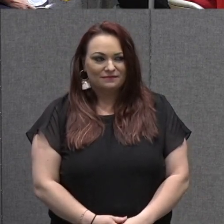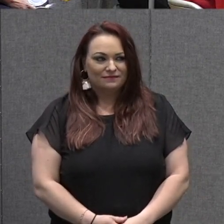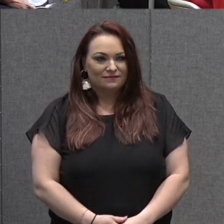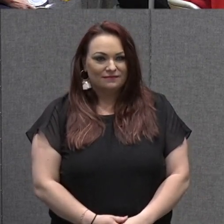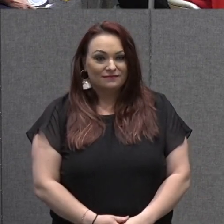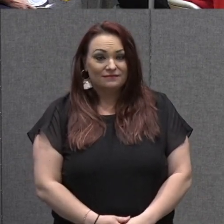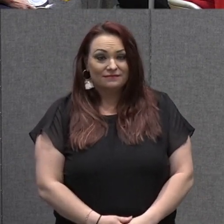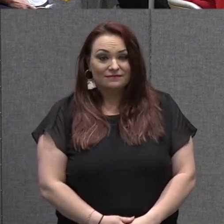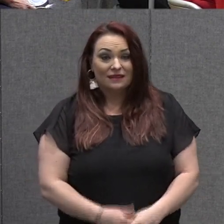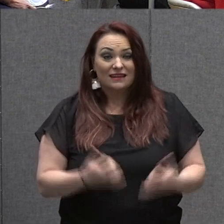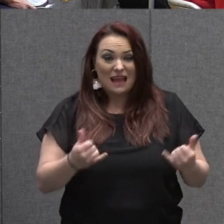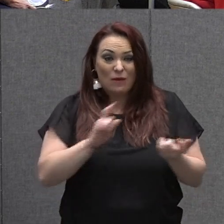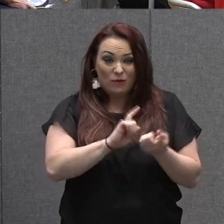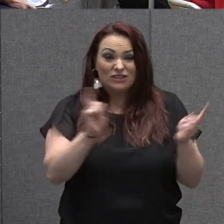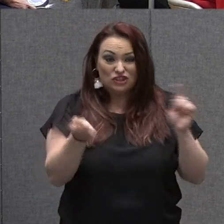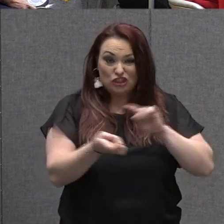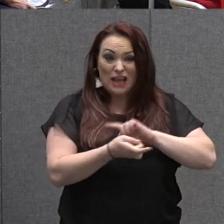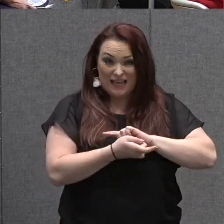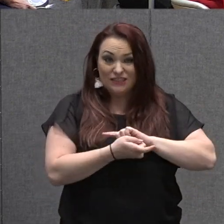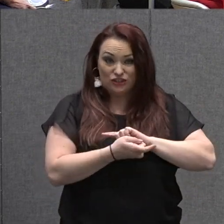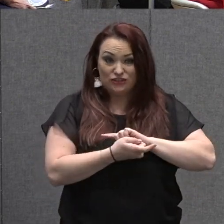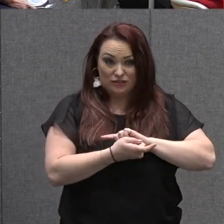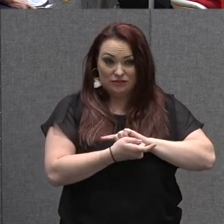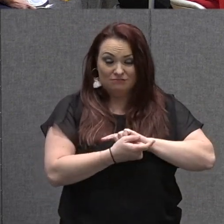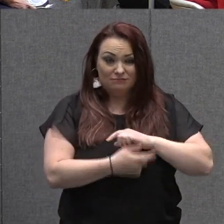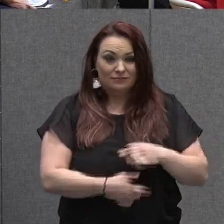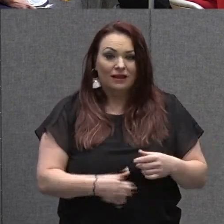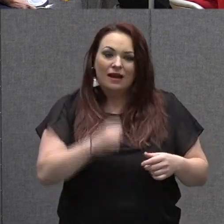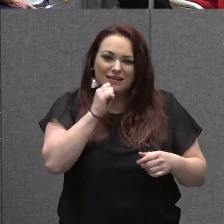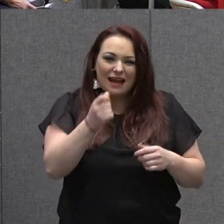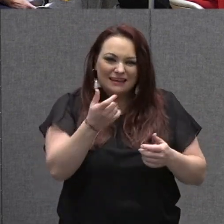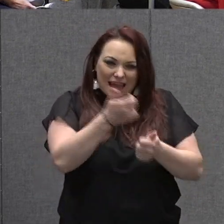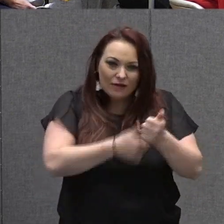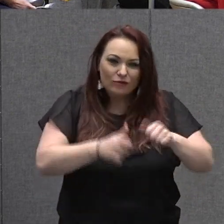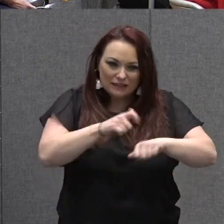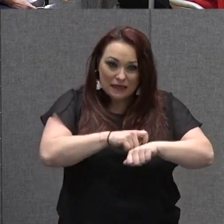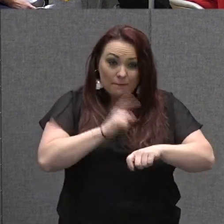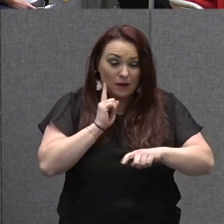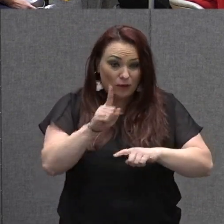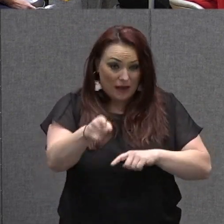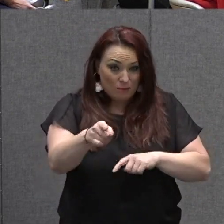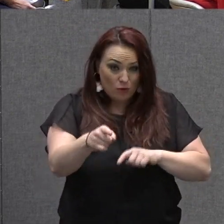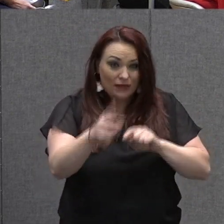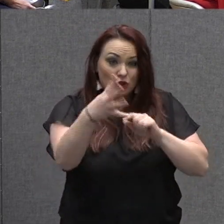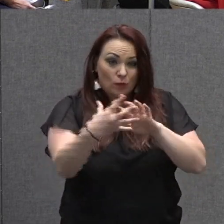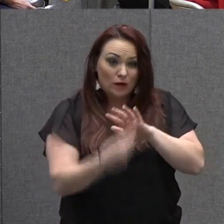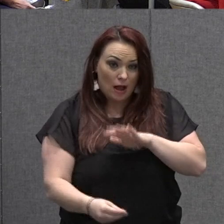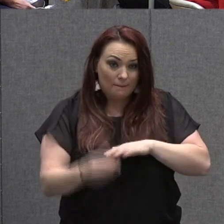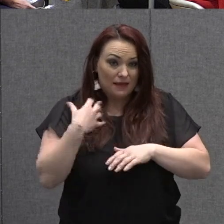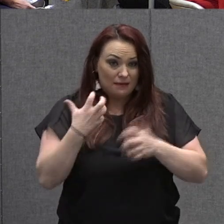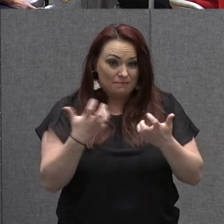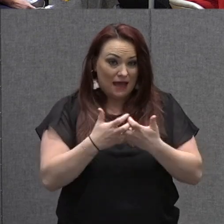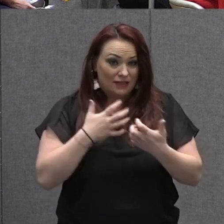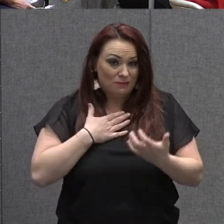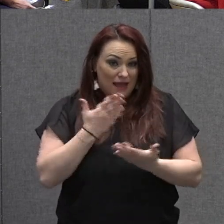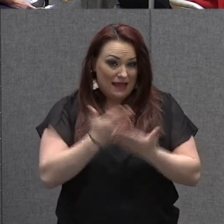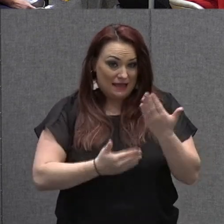Good. This time, I'm going to switch it up. I may not do the same thing every single time. But remember, when I point to you, it's your turn to play, okay? Here we go.